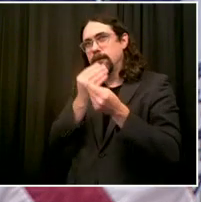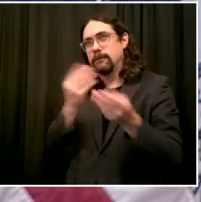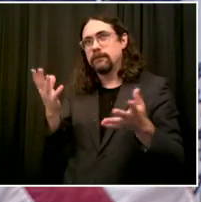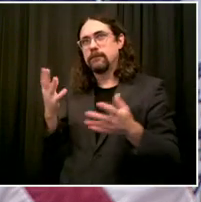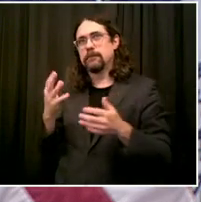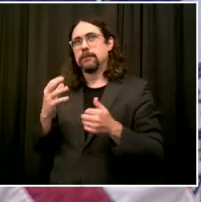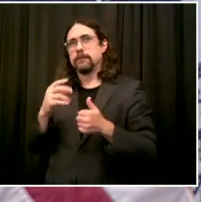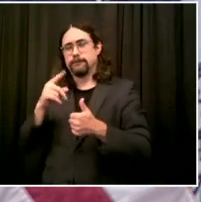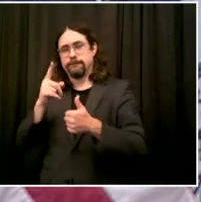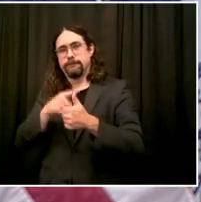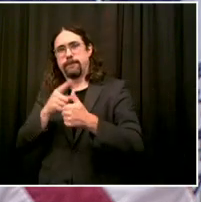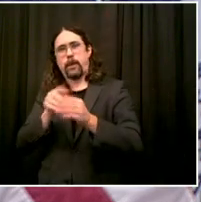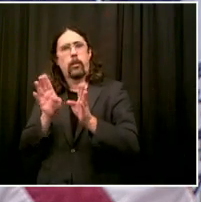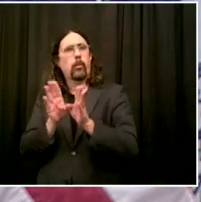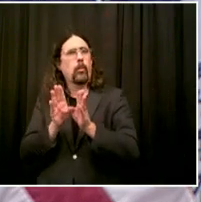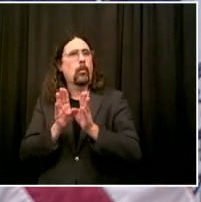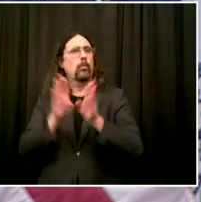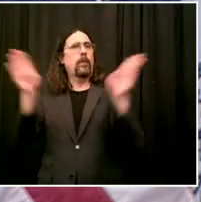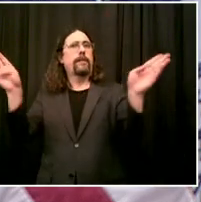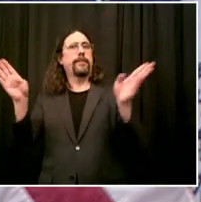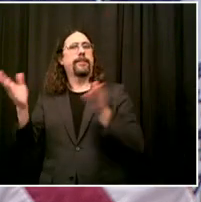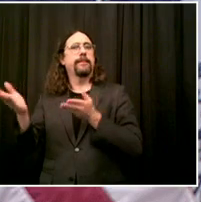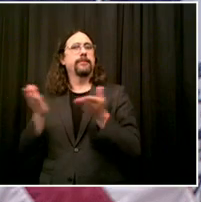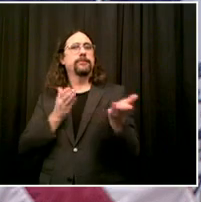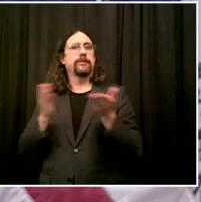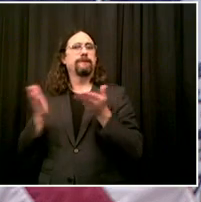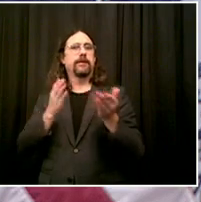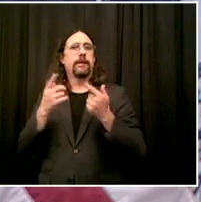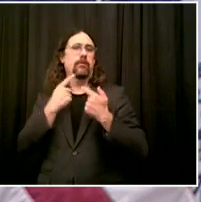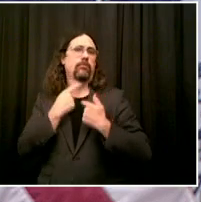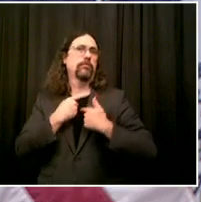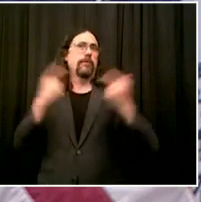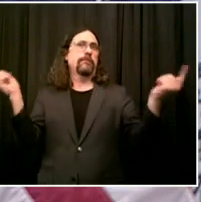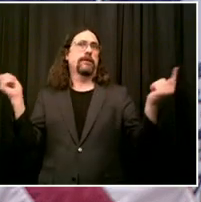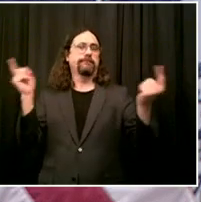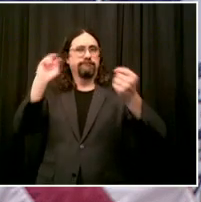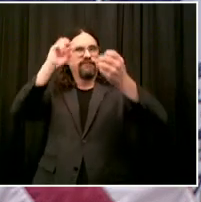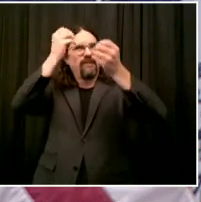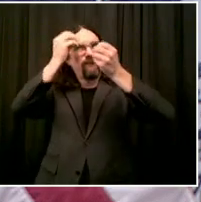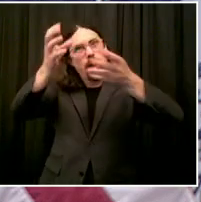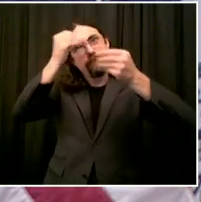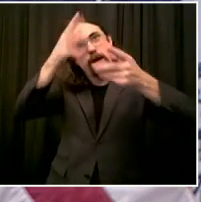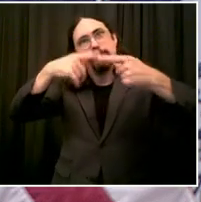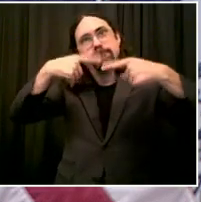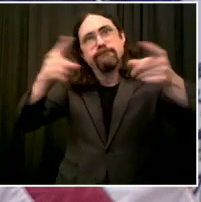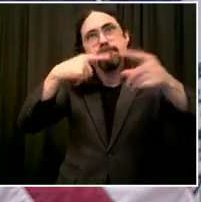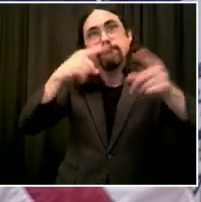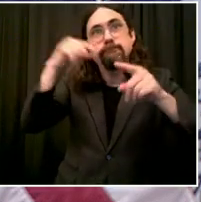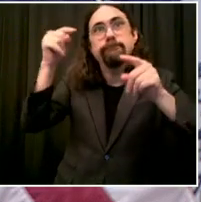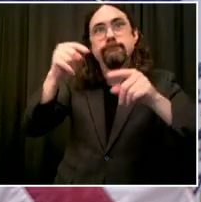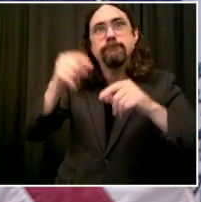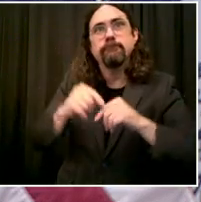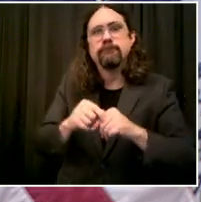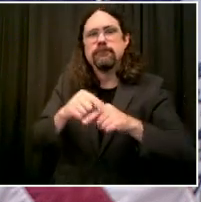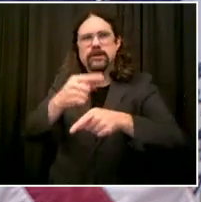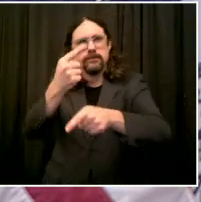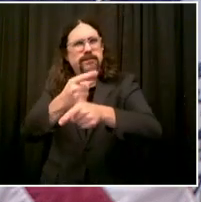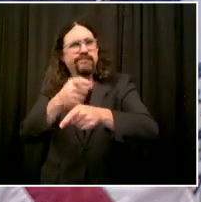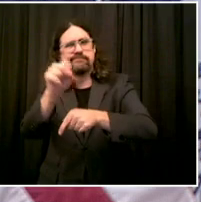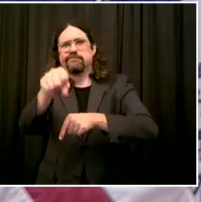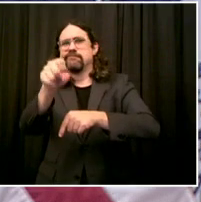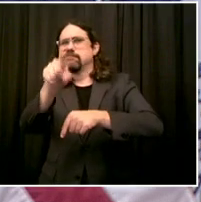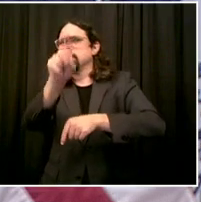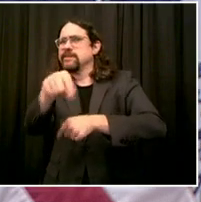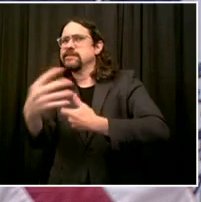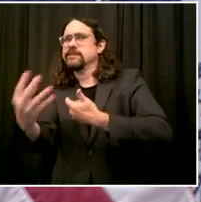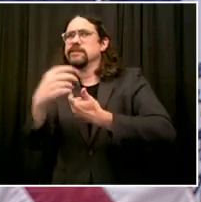see the Vulcan Society involved. I definitely want to see community-based organizations involved, and I definitely want to see Cure Violence Movement involved. We're